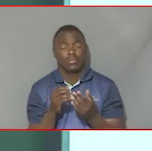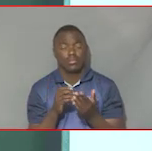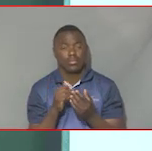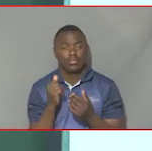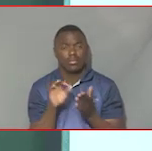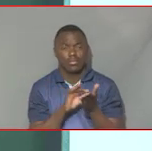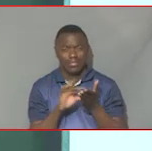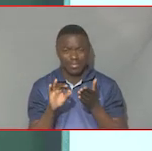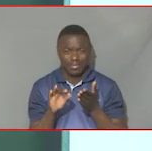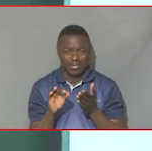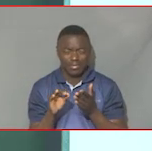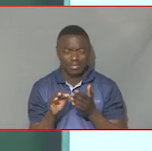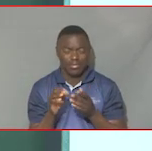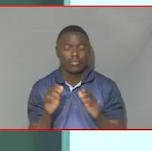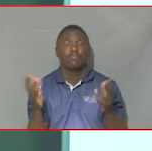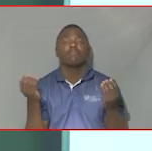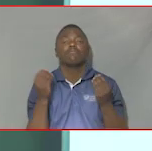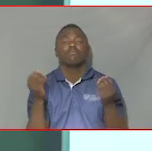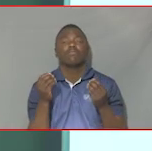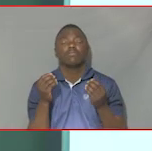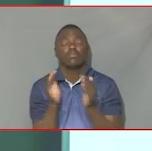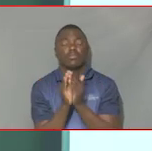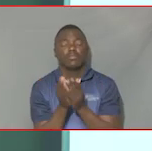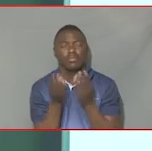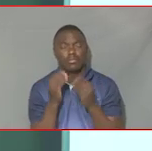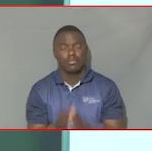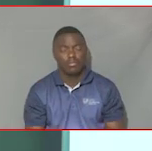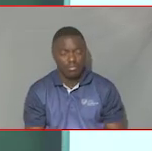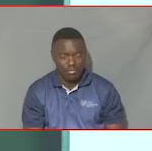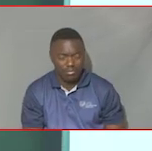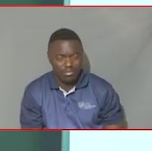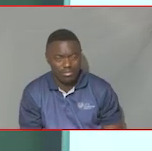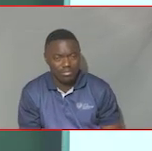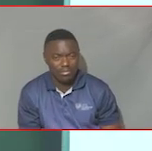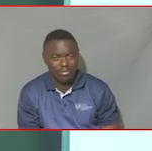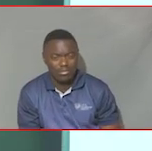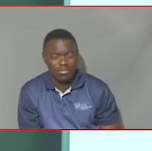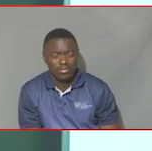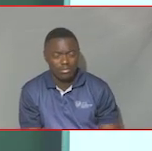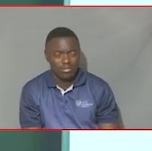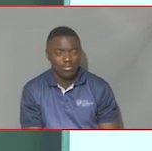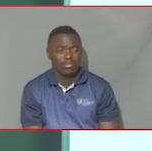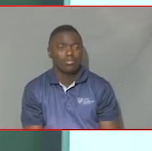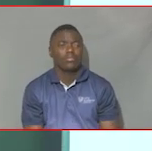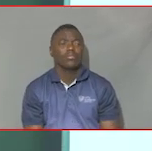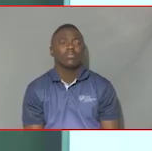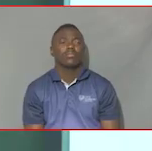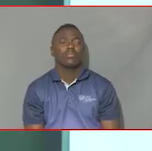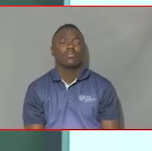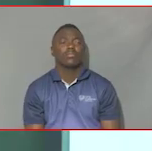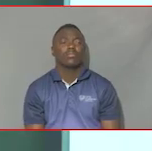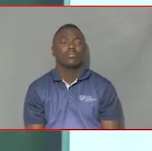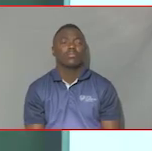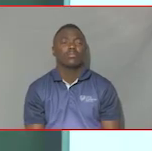and the popularity score. Is that clear? Right. People, I'm going to leave